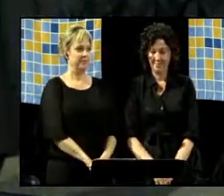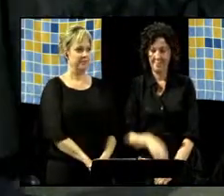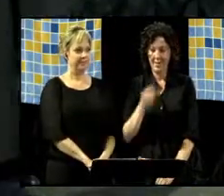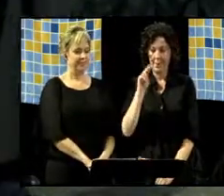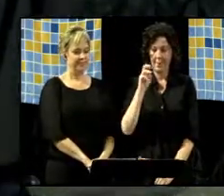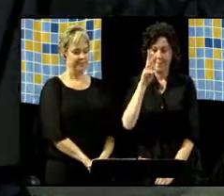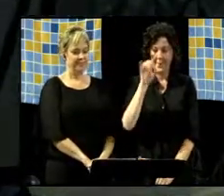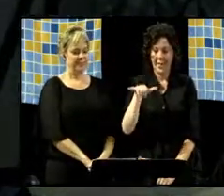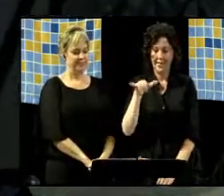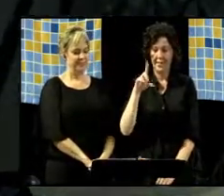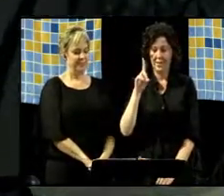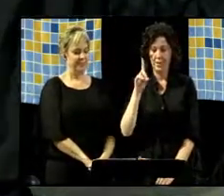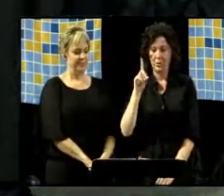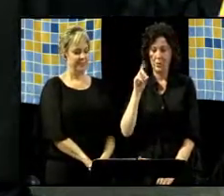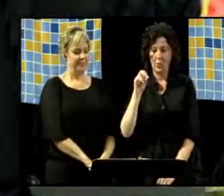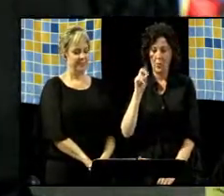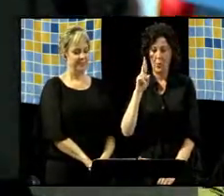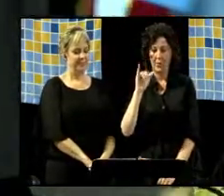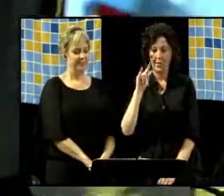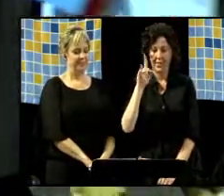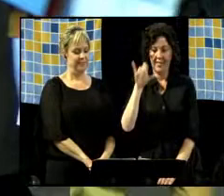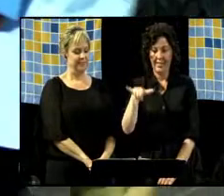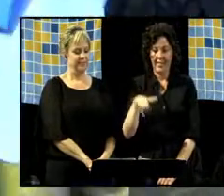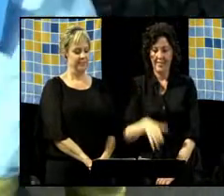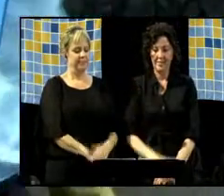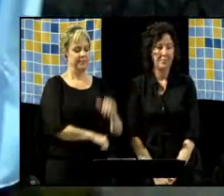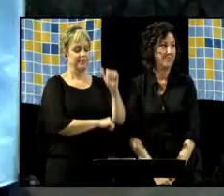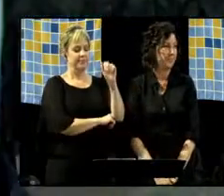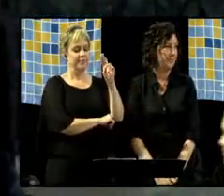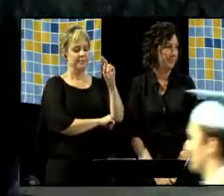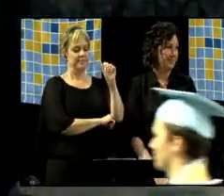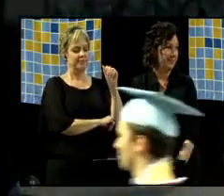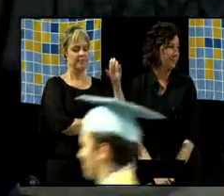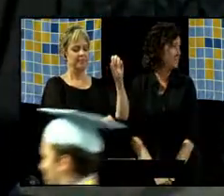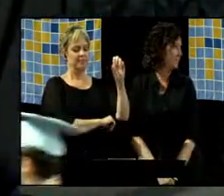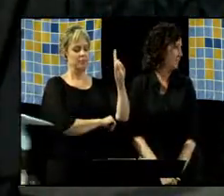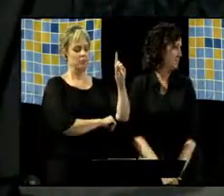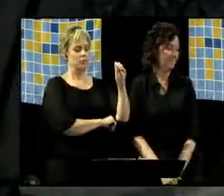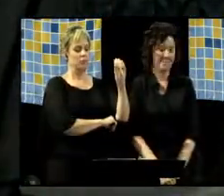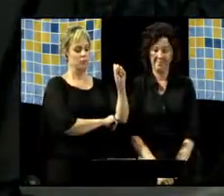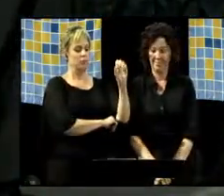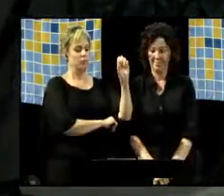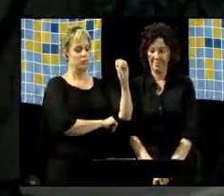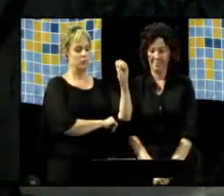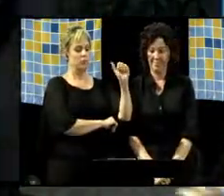Macy Drew Doherty. Anna Victoria Dos Santos.